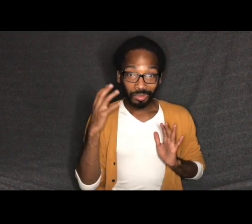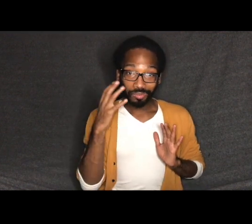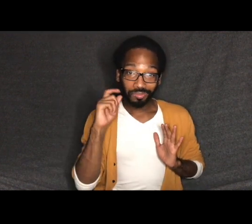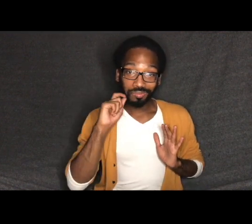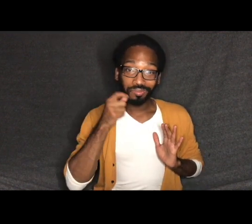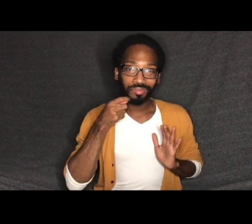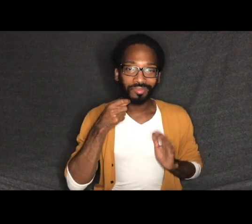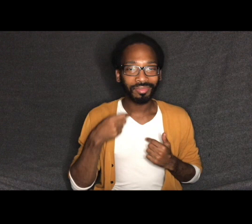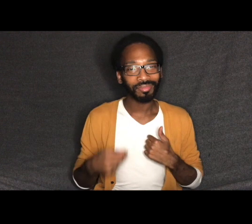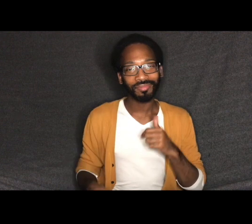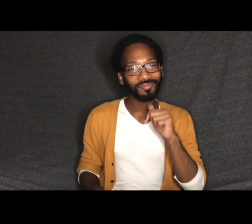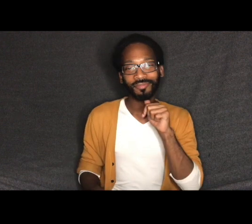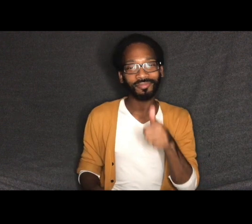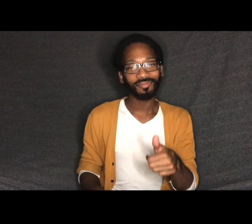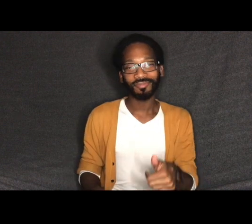I'm not the